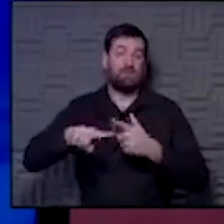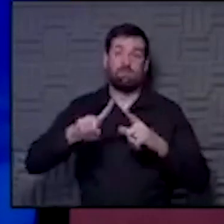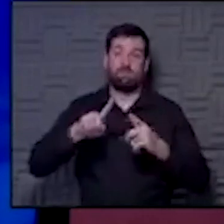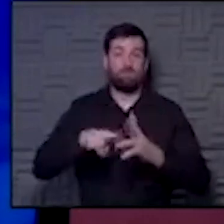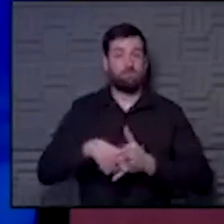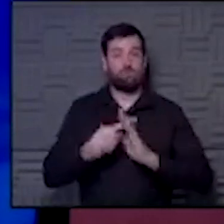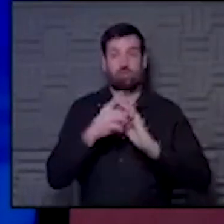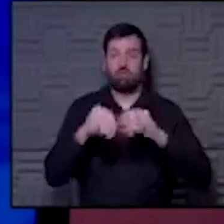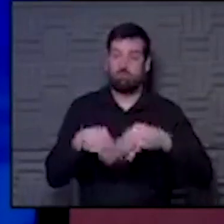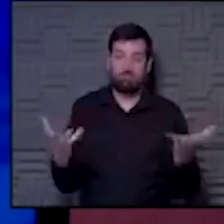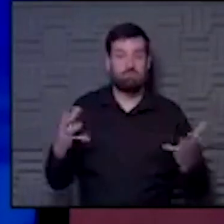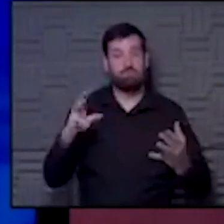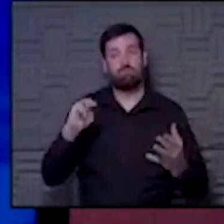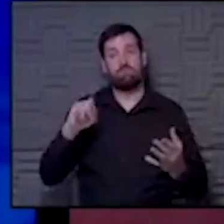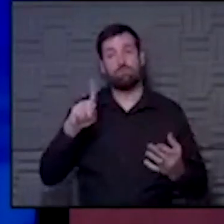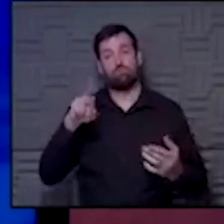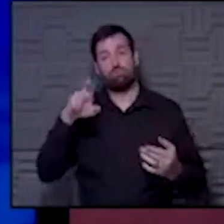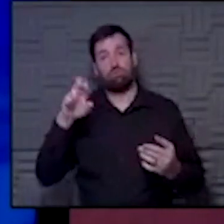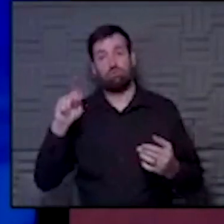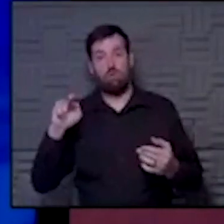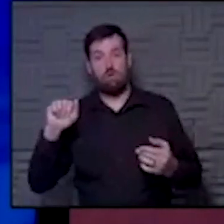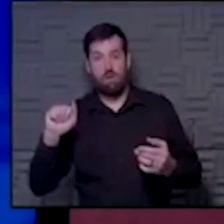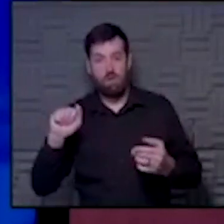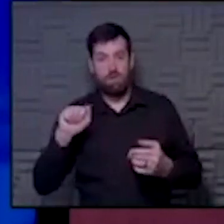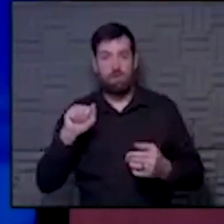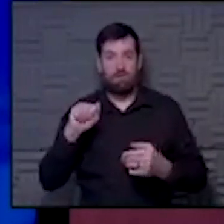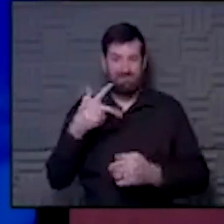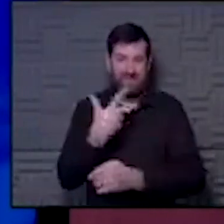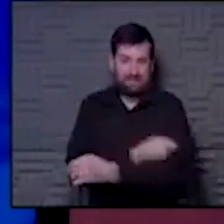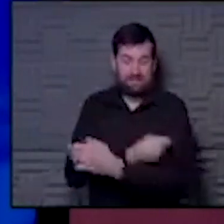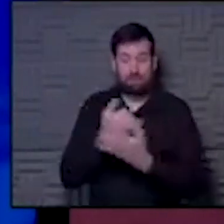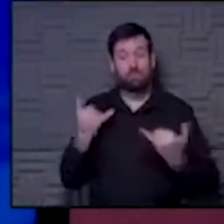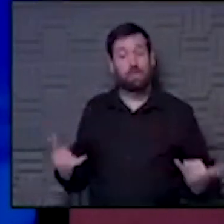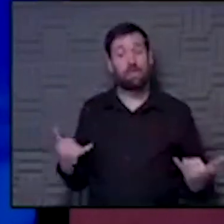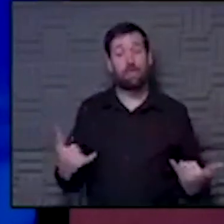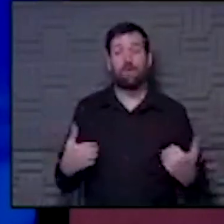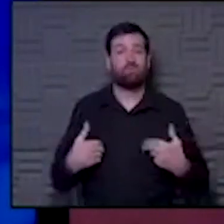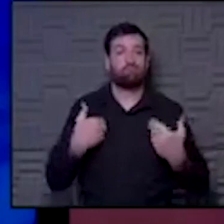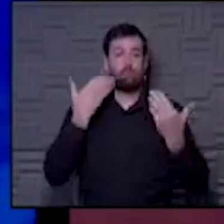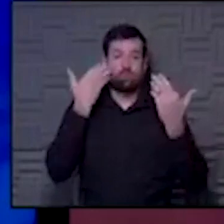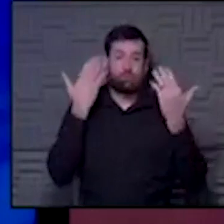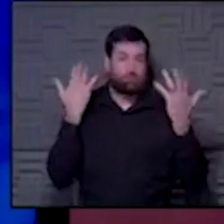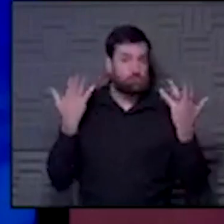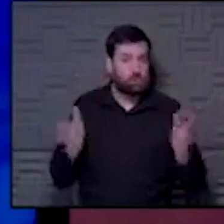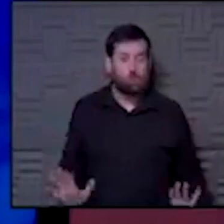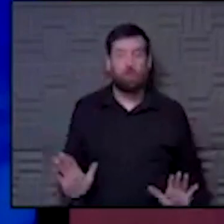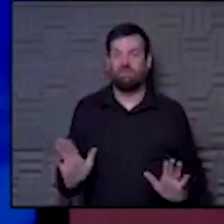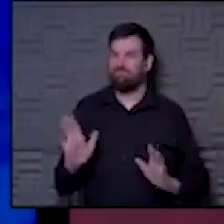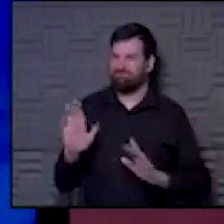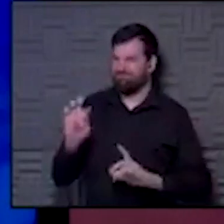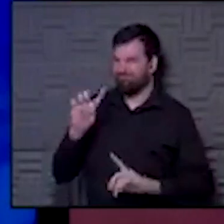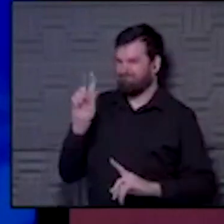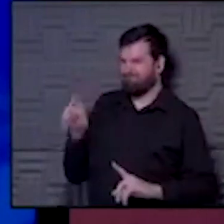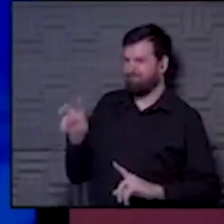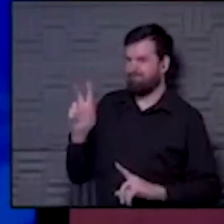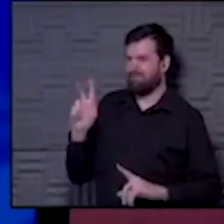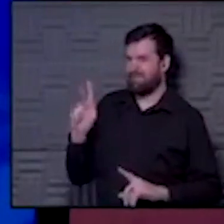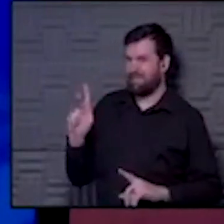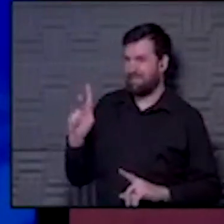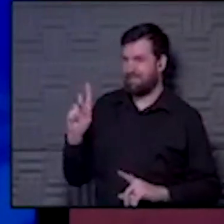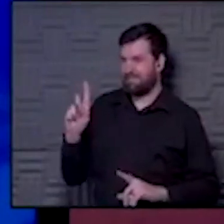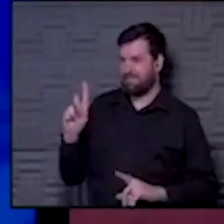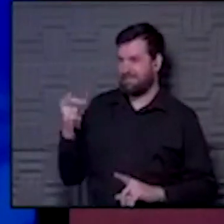giving some Moderna vaccine next week. Now, what we don't know right now, and really that's a KDHE question in fairness to